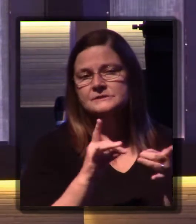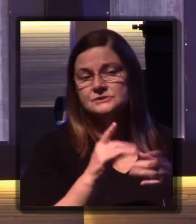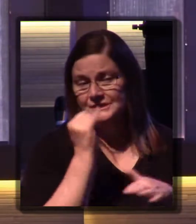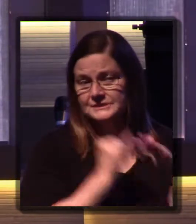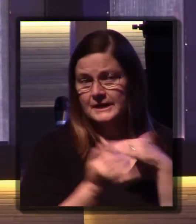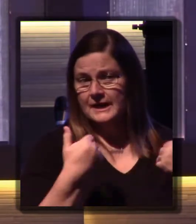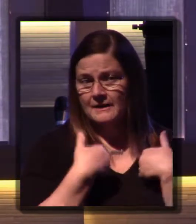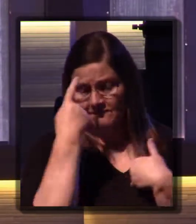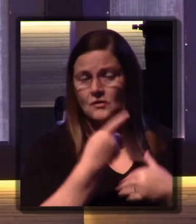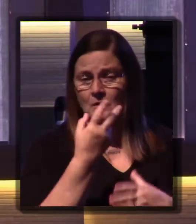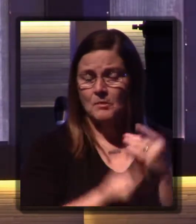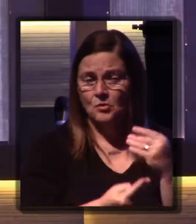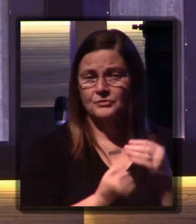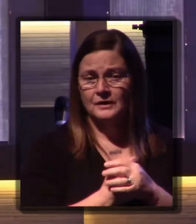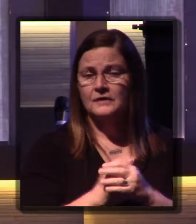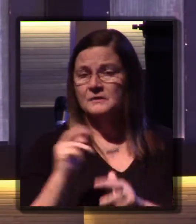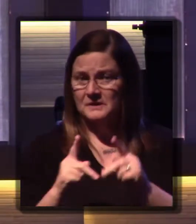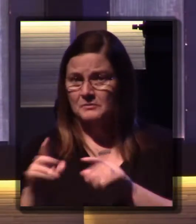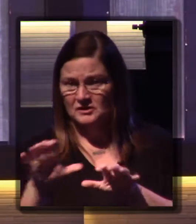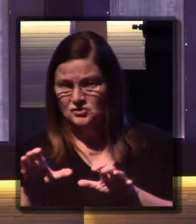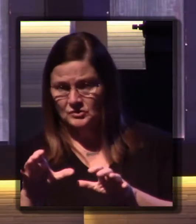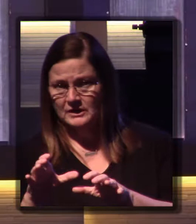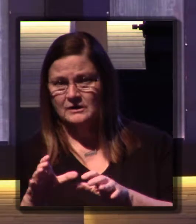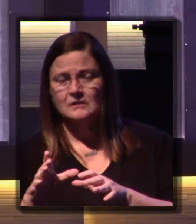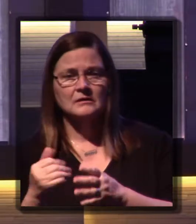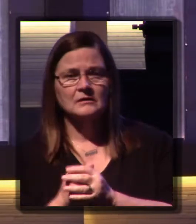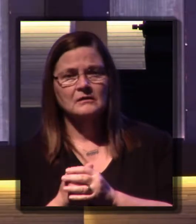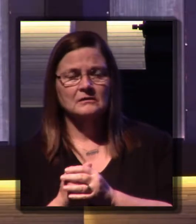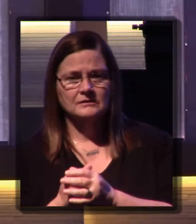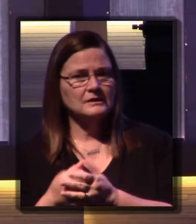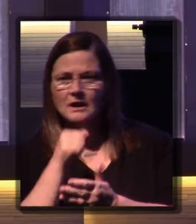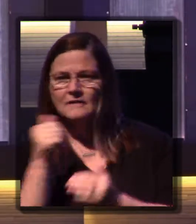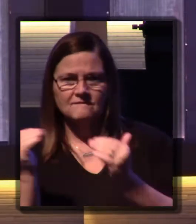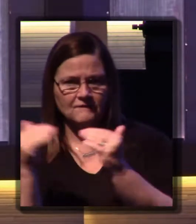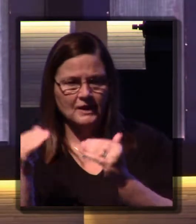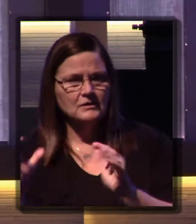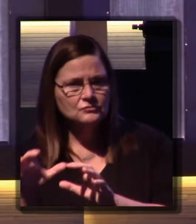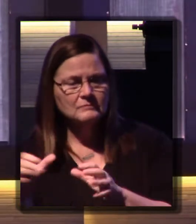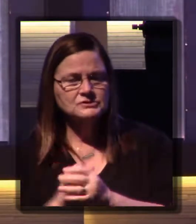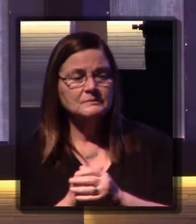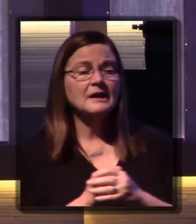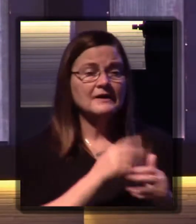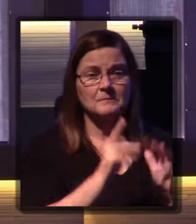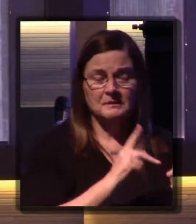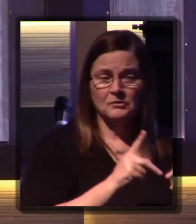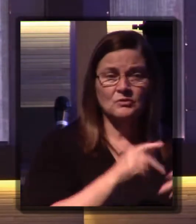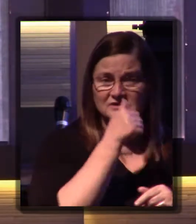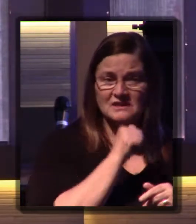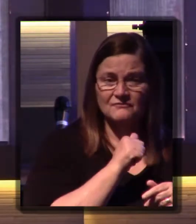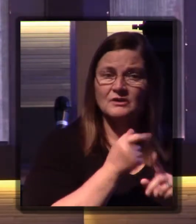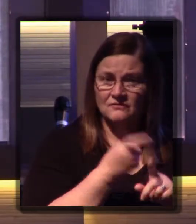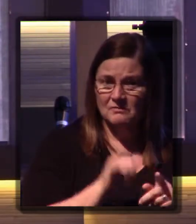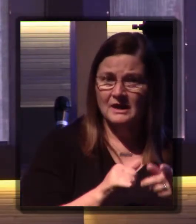Isaiah have for both the perpetrators and the victims of corrupt human leadership? And what I want